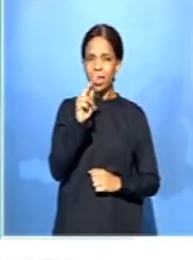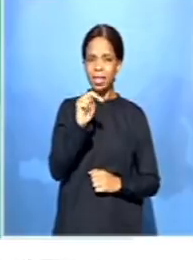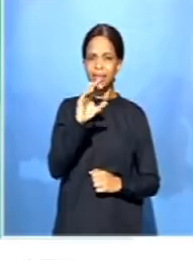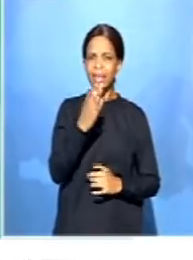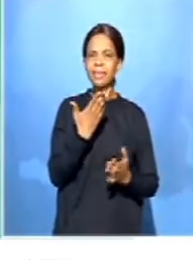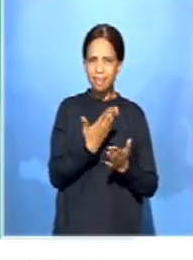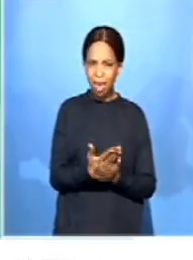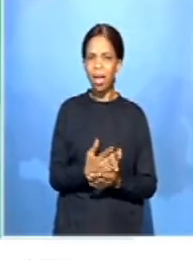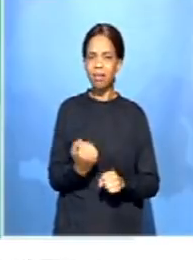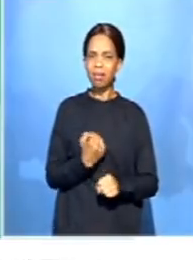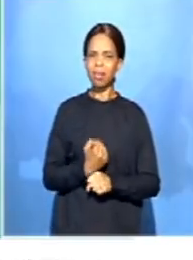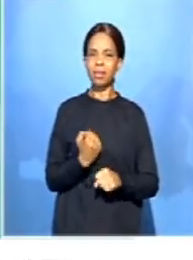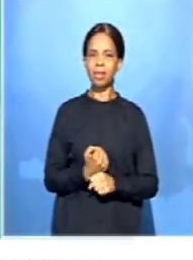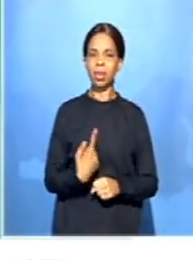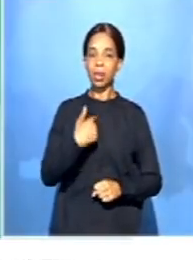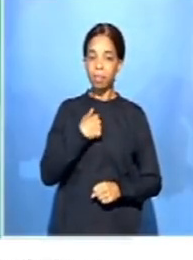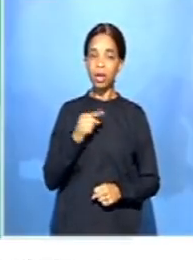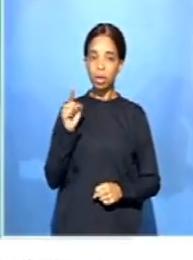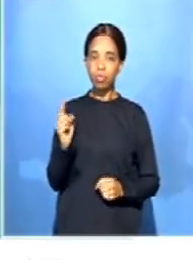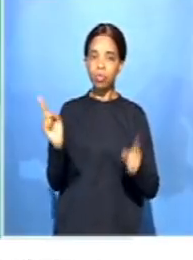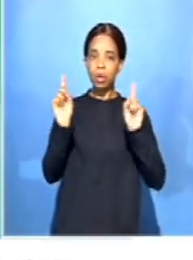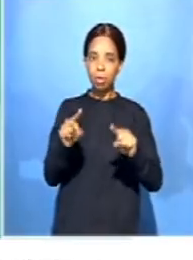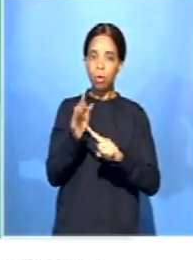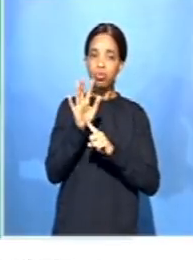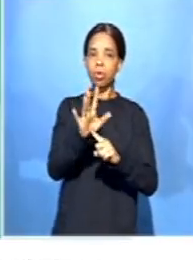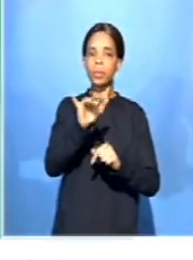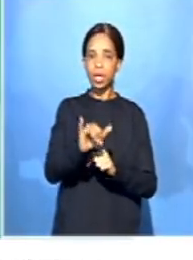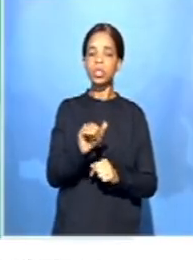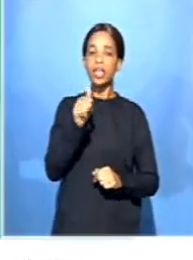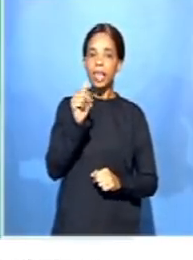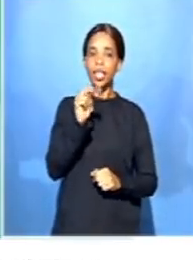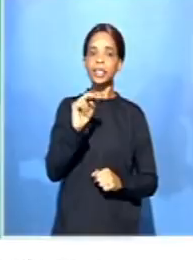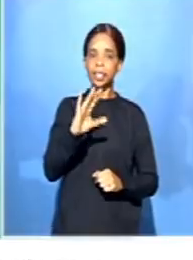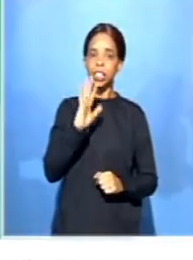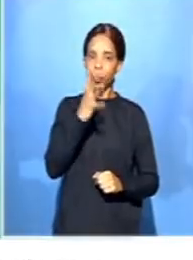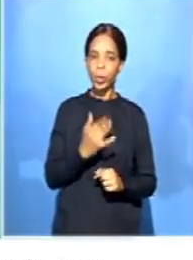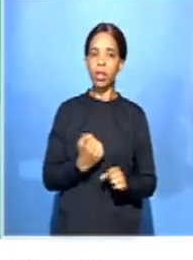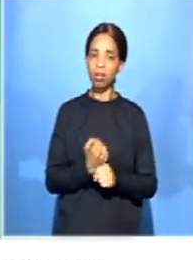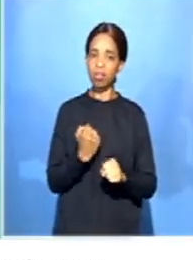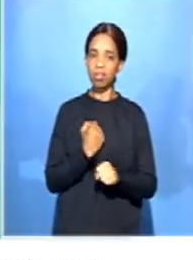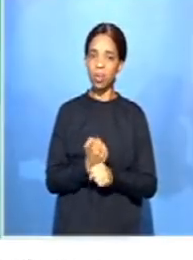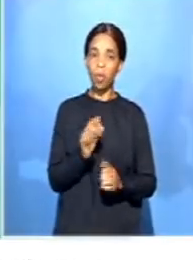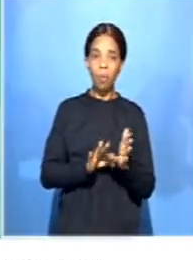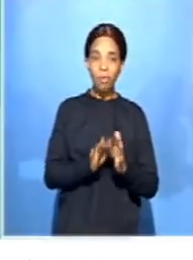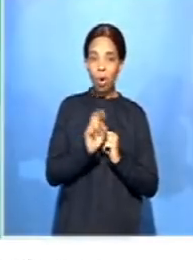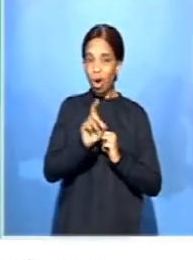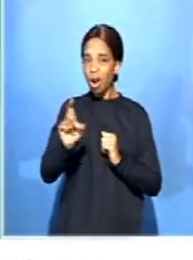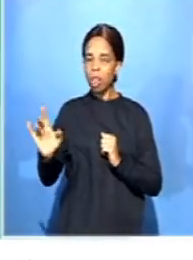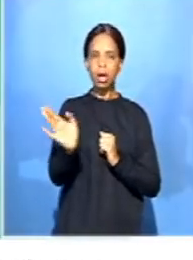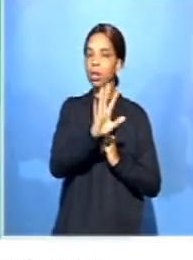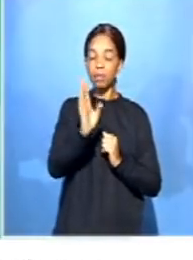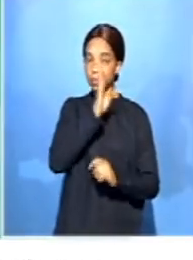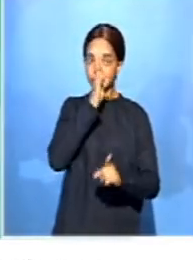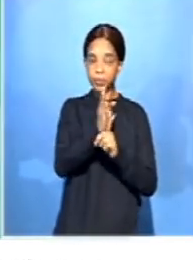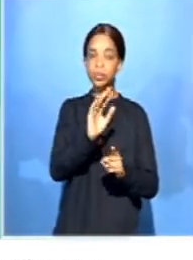kore ANC tla badirel rahubabulel la kore habai ku vote la opi habasa vote le ANC. So even busi